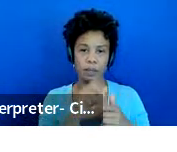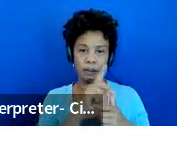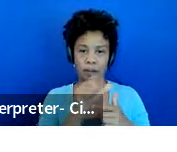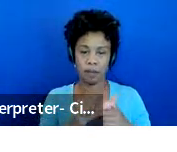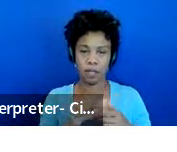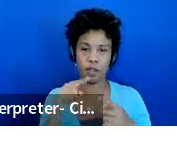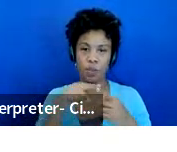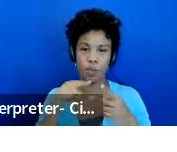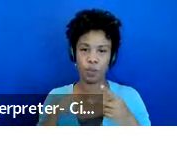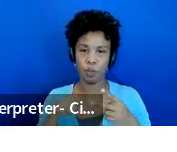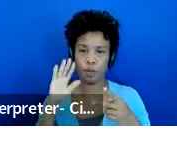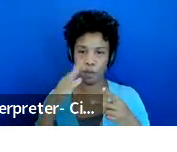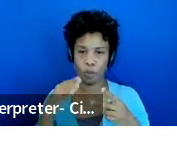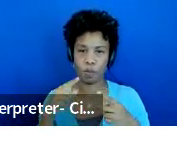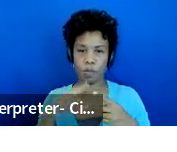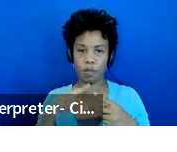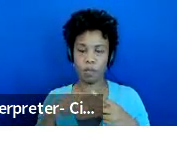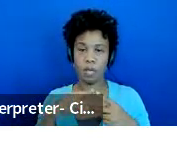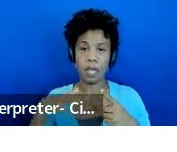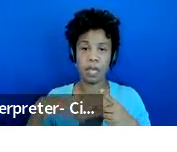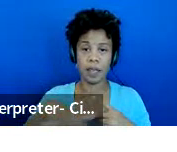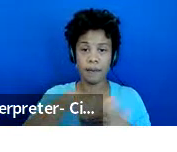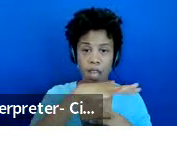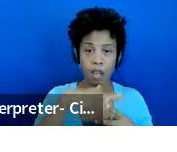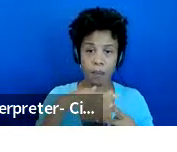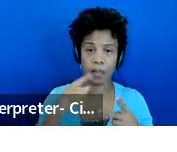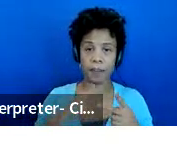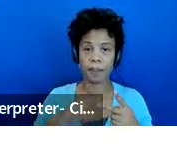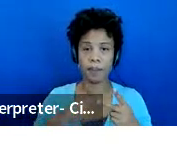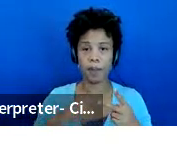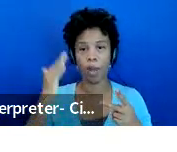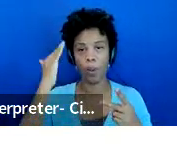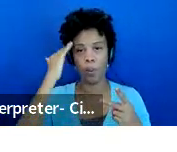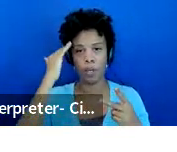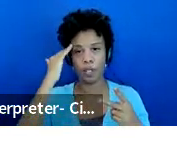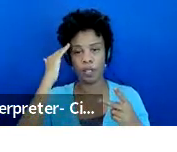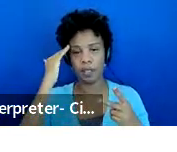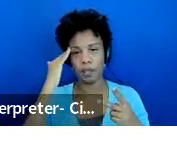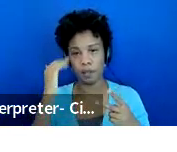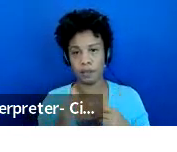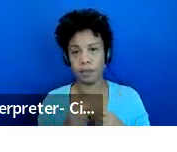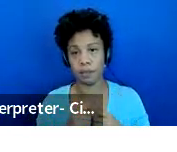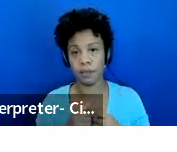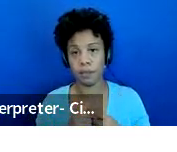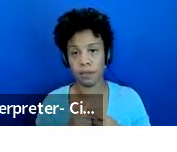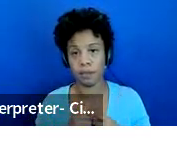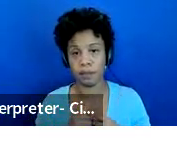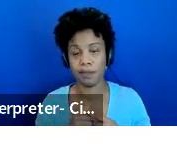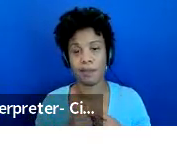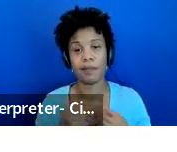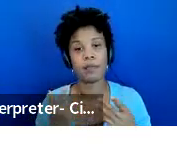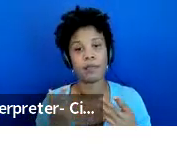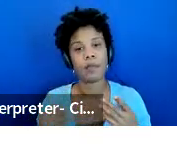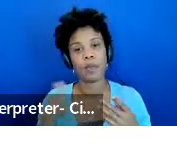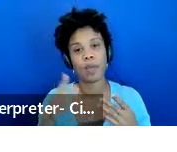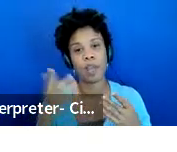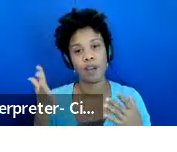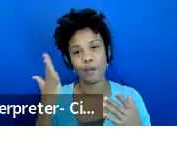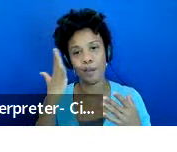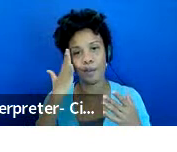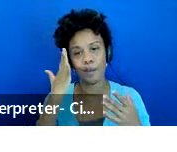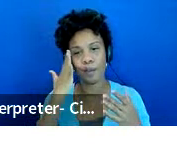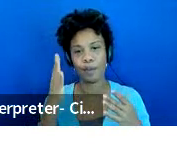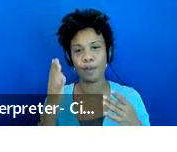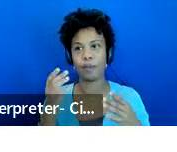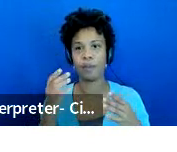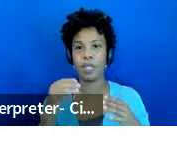awareness. At the healthcare facility, which is no new piece of information to anyone, the entrances, the doorways,